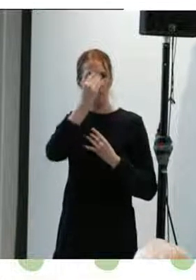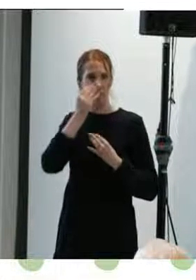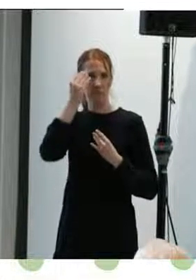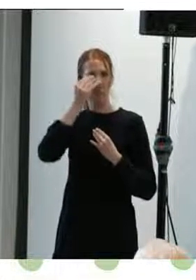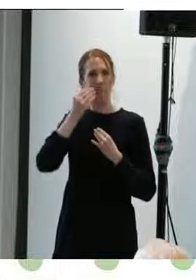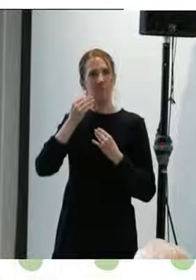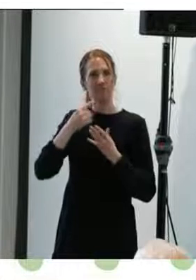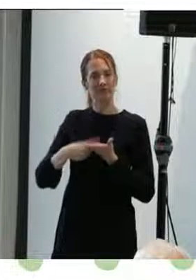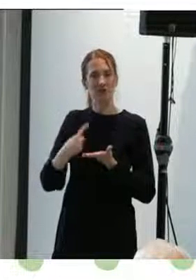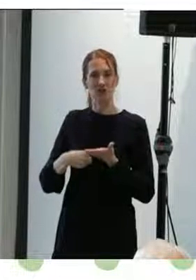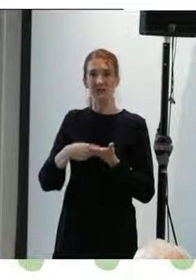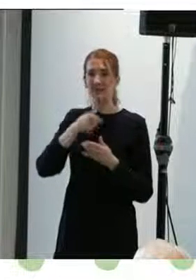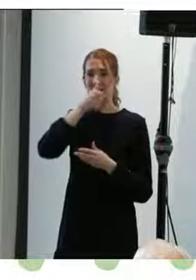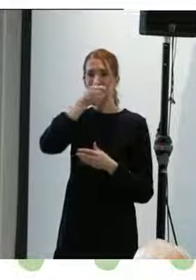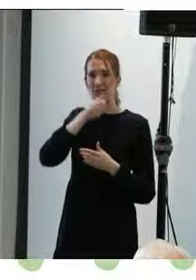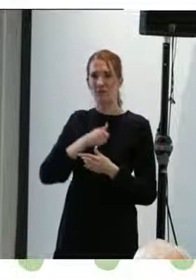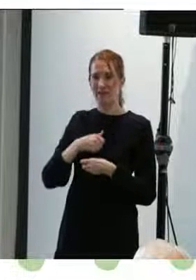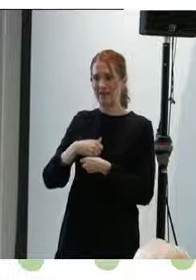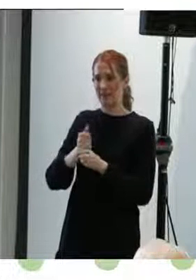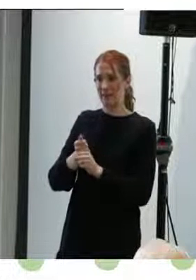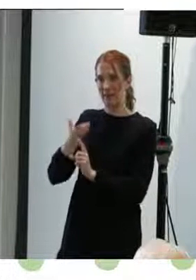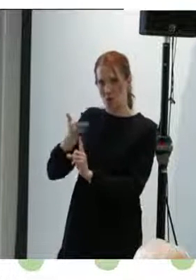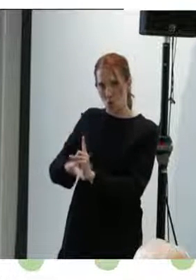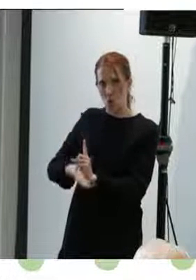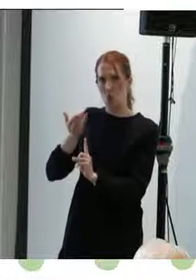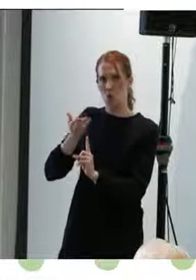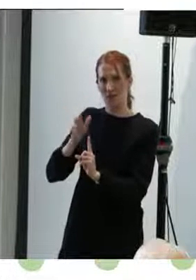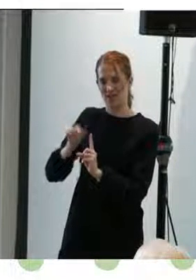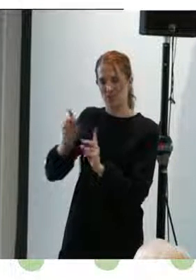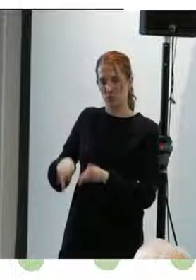suffering is really what's made her who she is today.